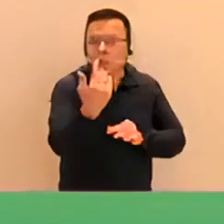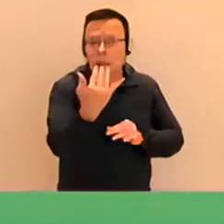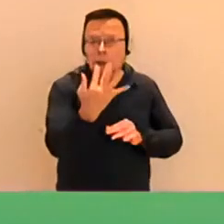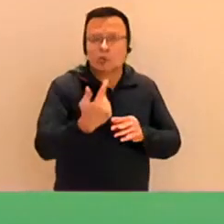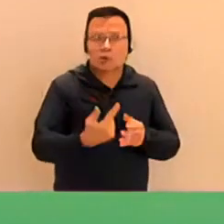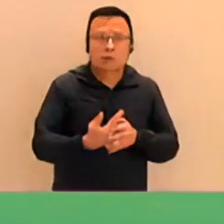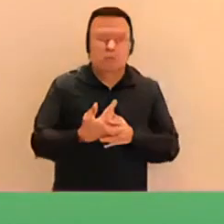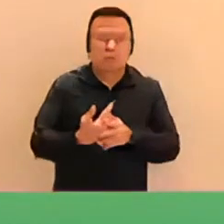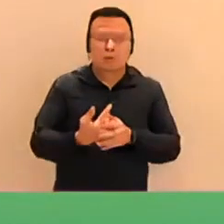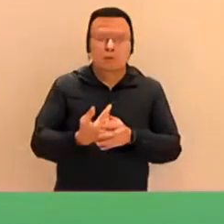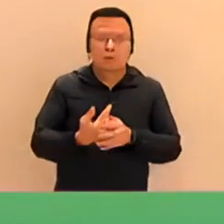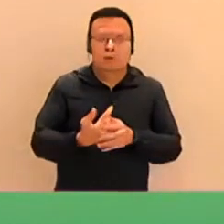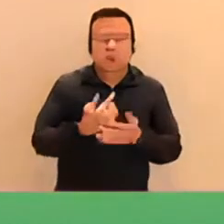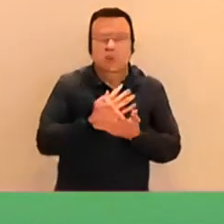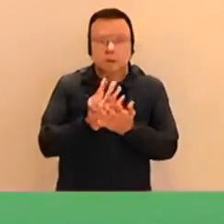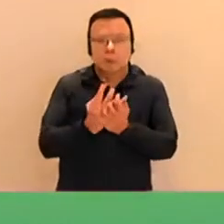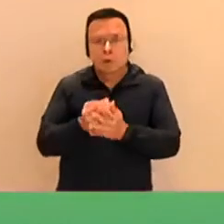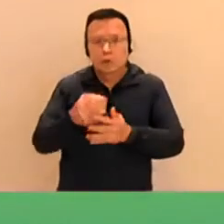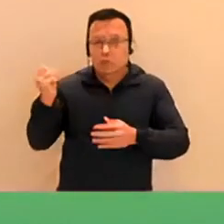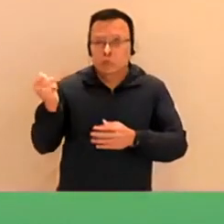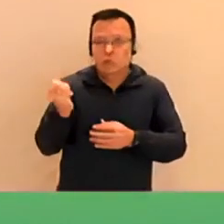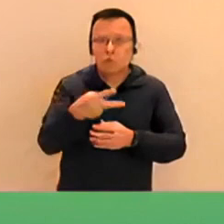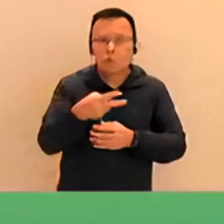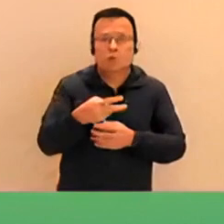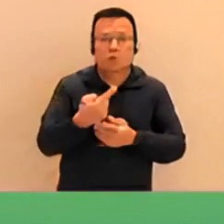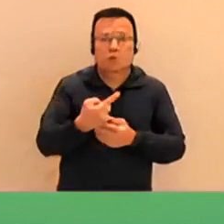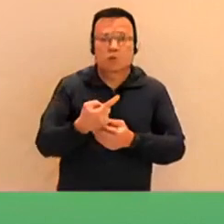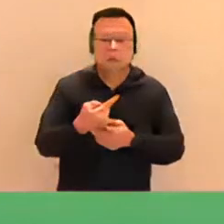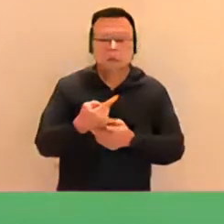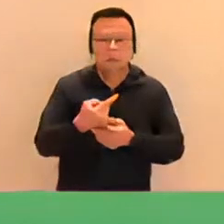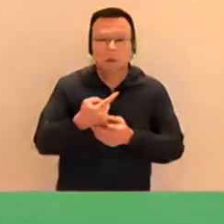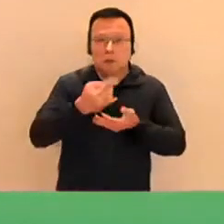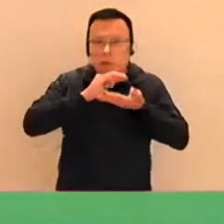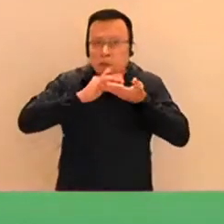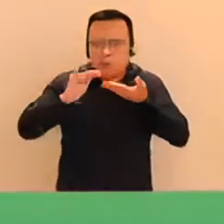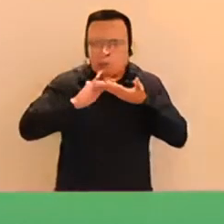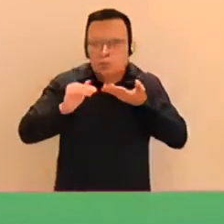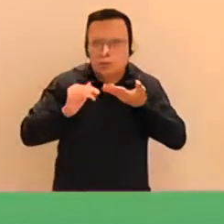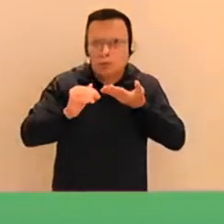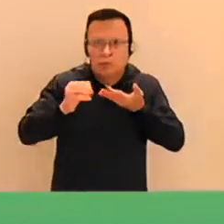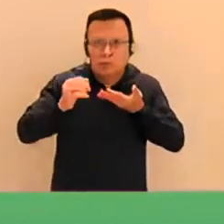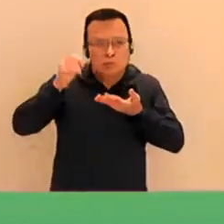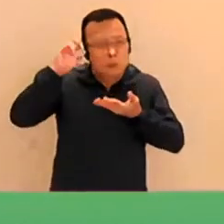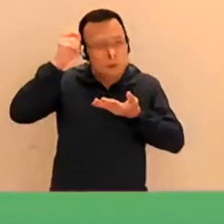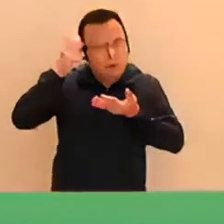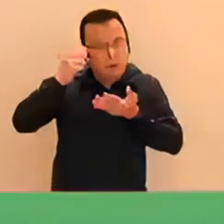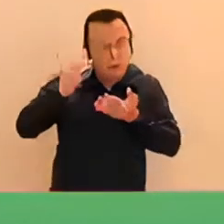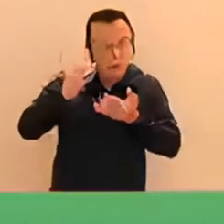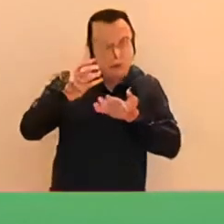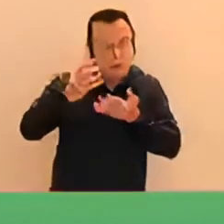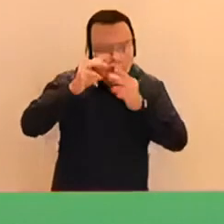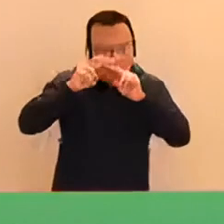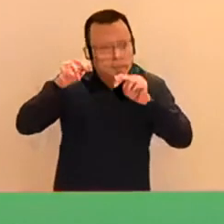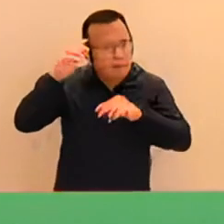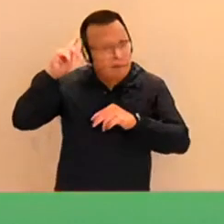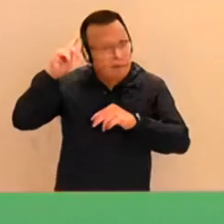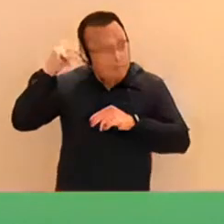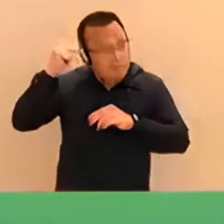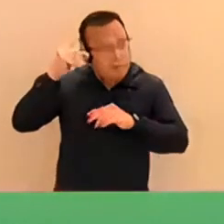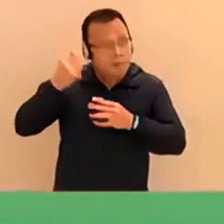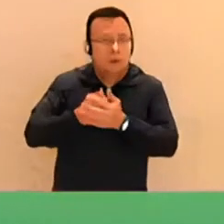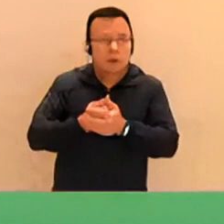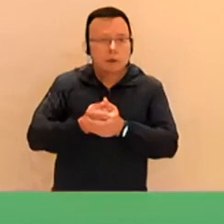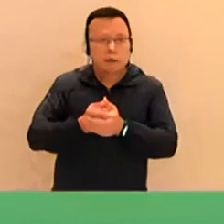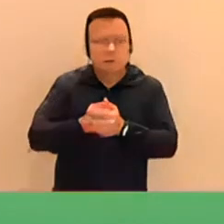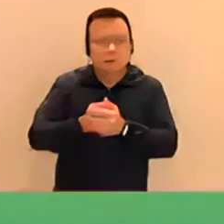go even detail. So not only we can compare in terms of per square meter, but we found also different why. Then we go detail to see